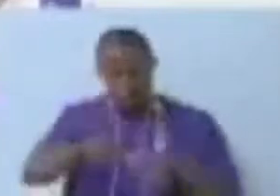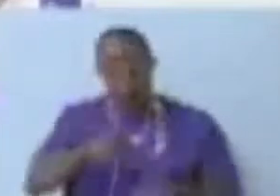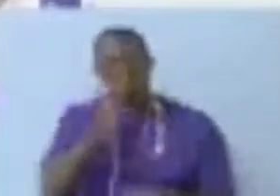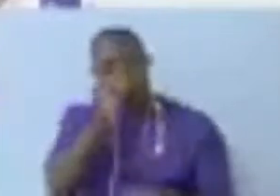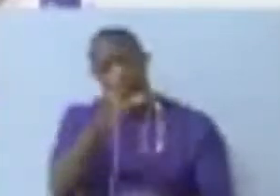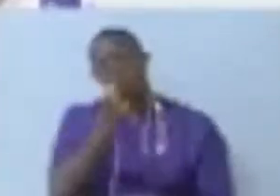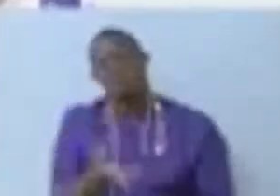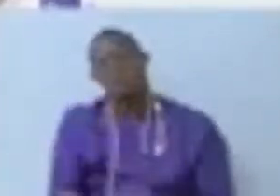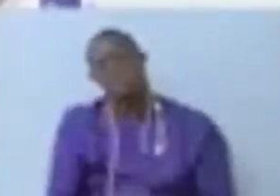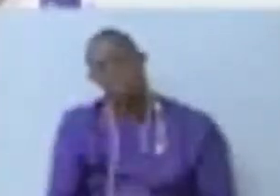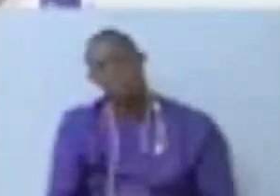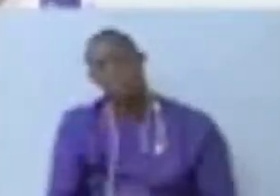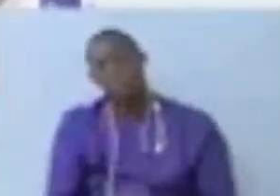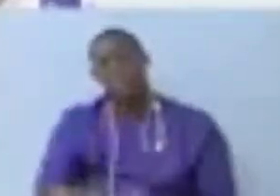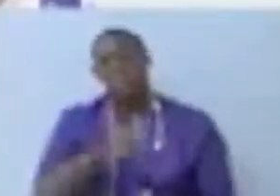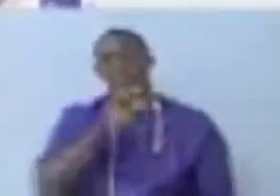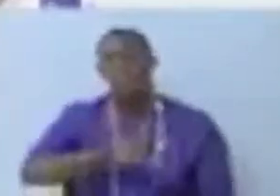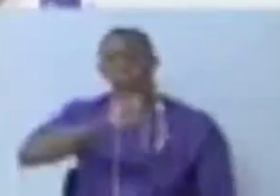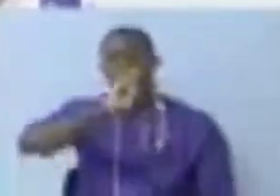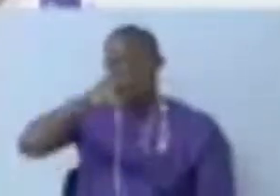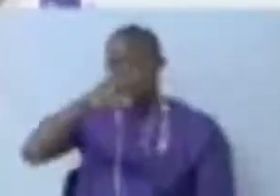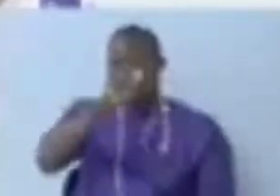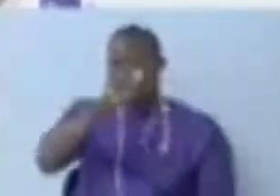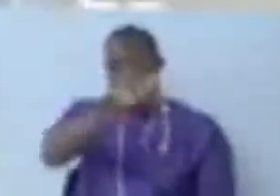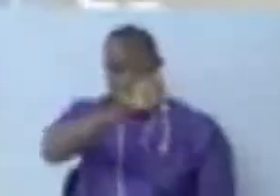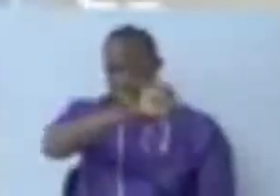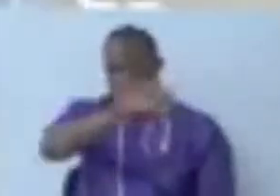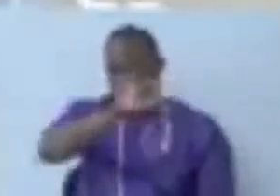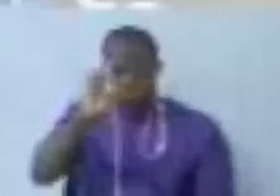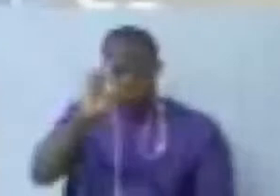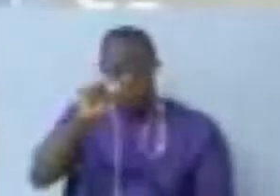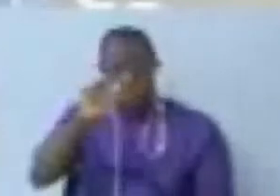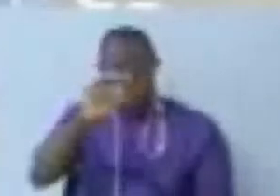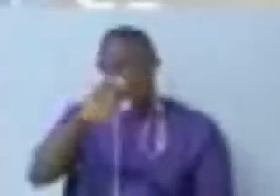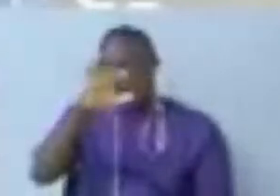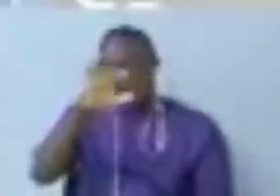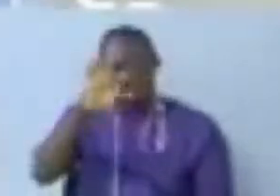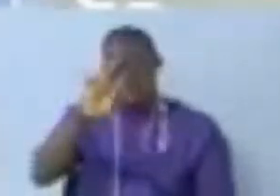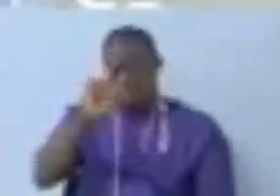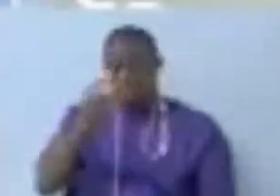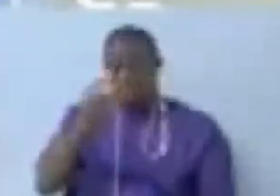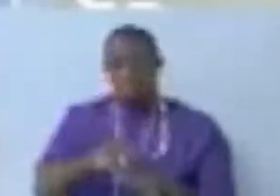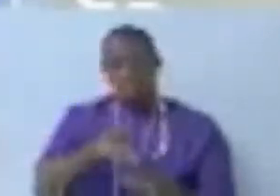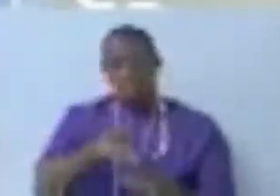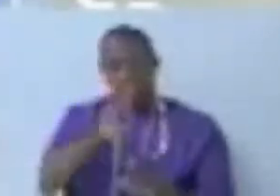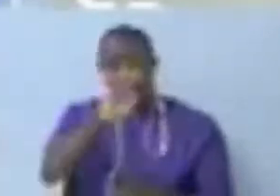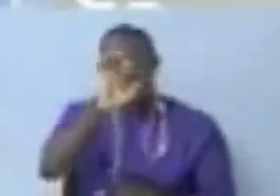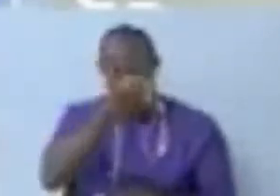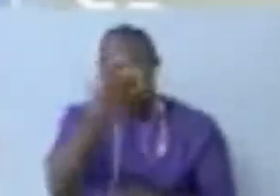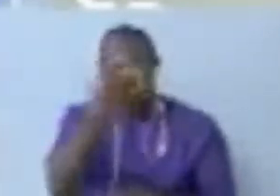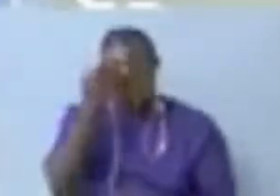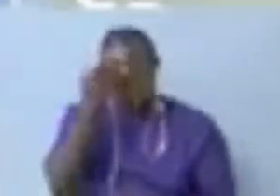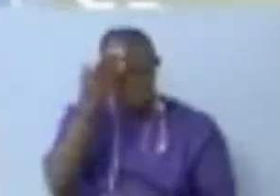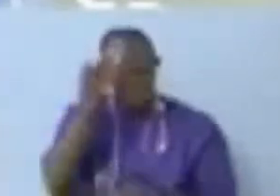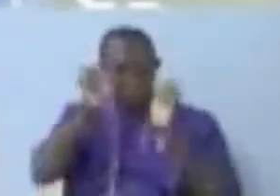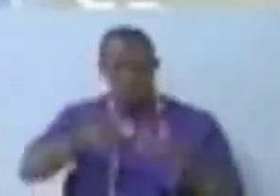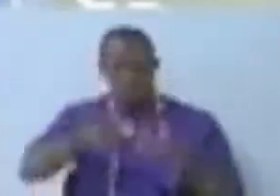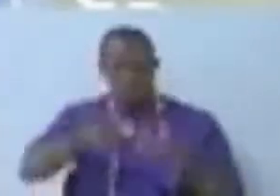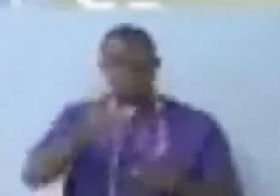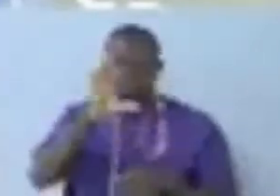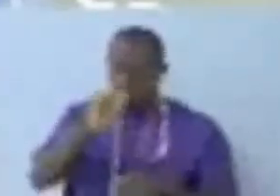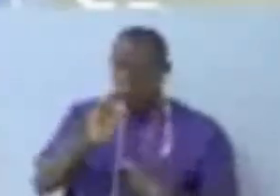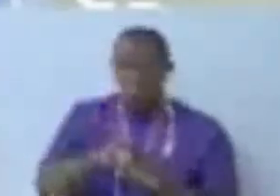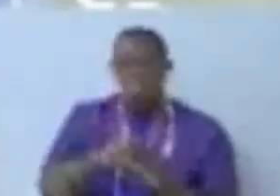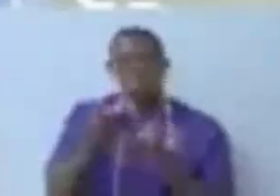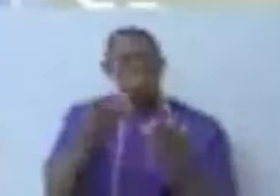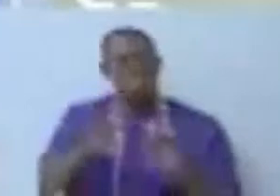Mr. Jobarteh, you can know whether it was done publicly and transparently or it was done secretly. But that